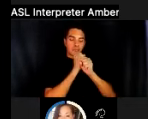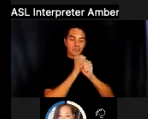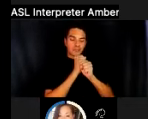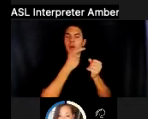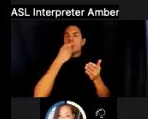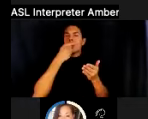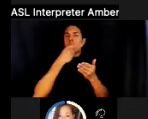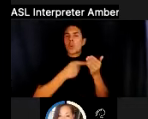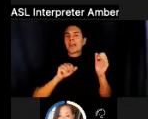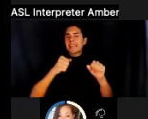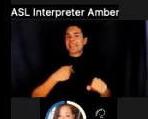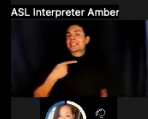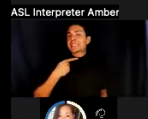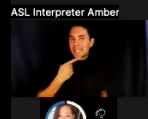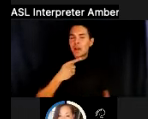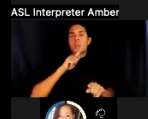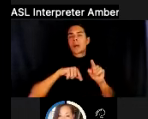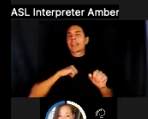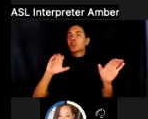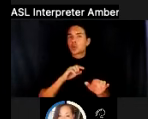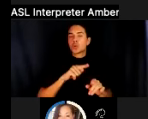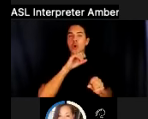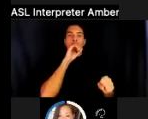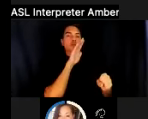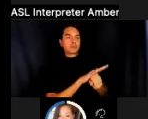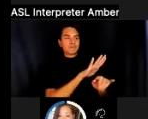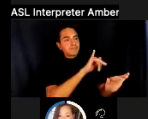Especially, I want to just say, especially in a tribal community.